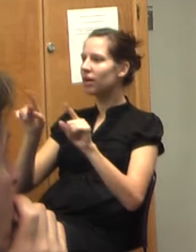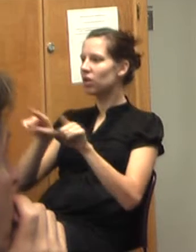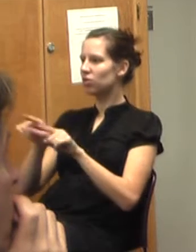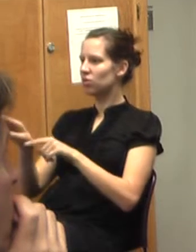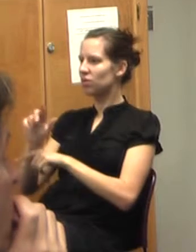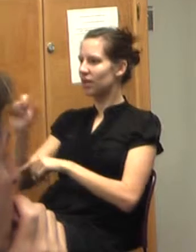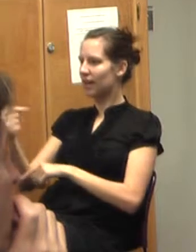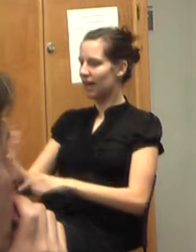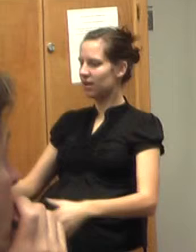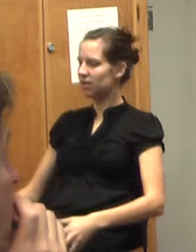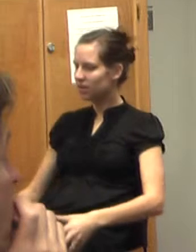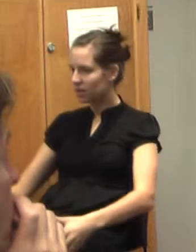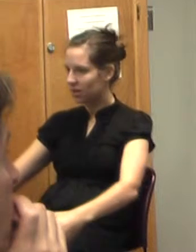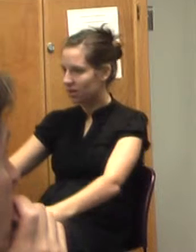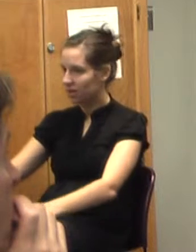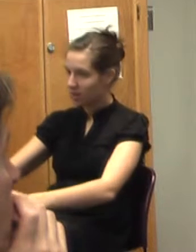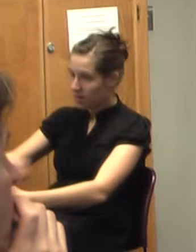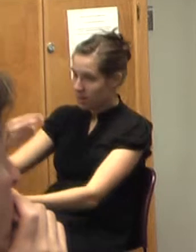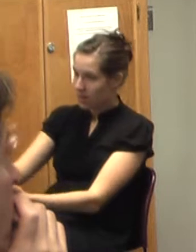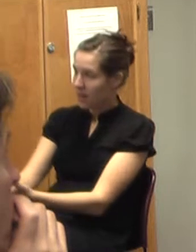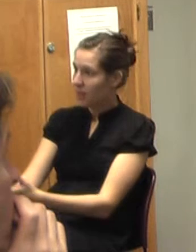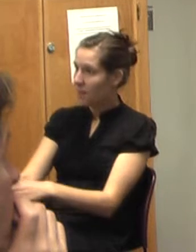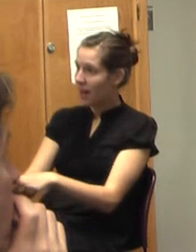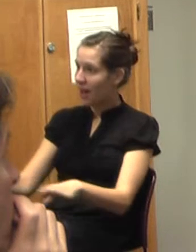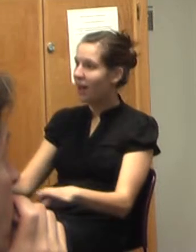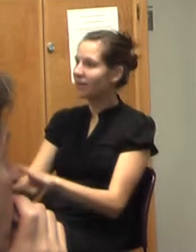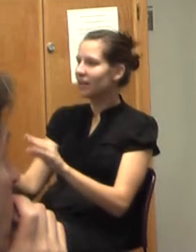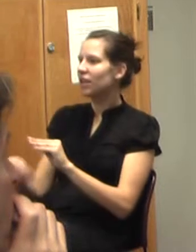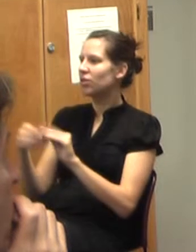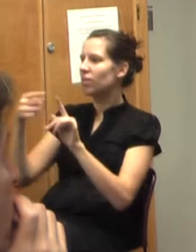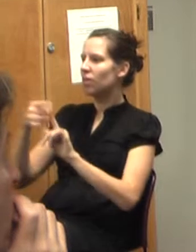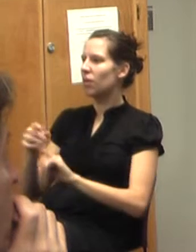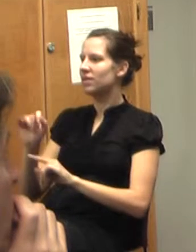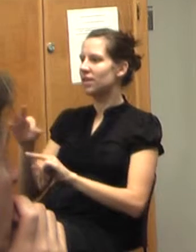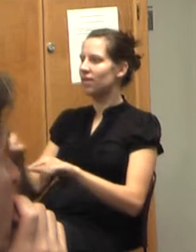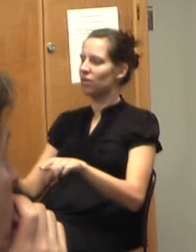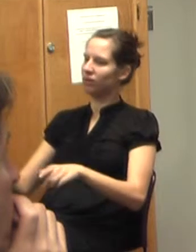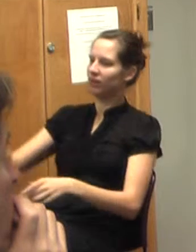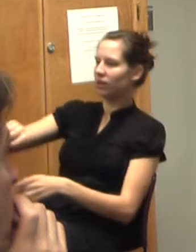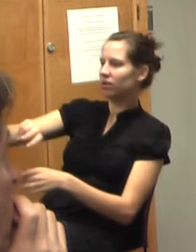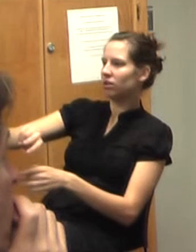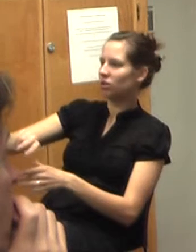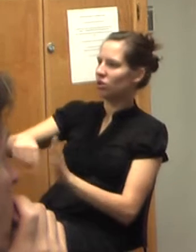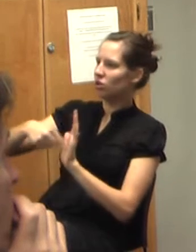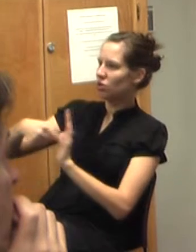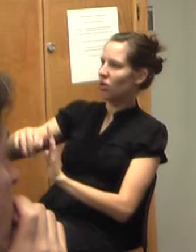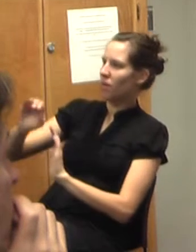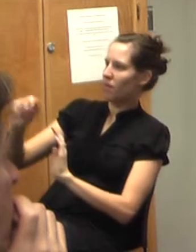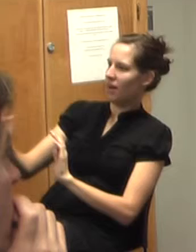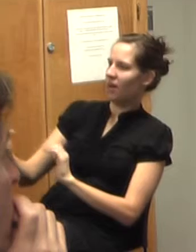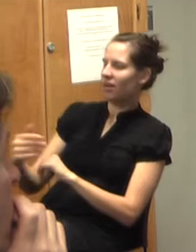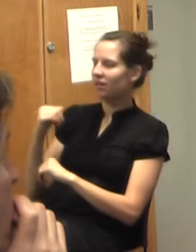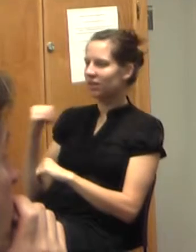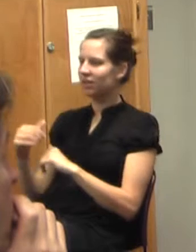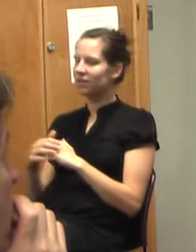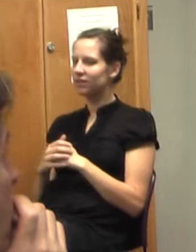legs. And when you hit the mat, you can get extra points by tilting them and exposing their back to the mat.